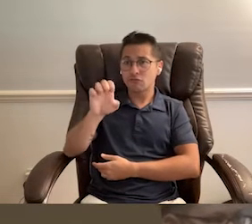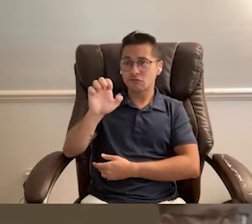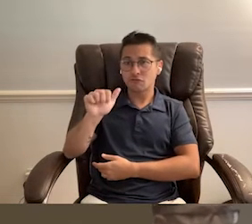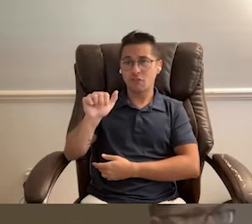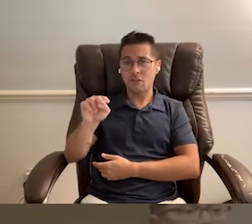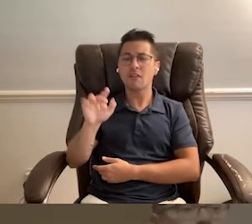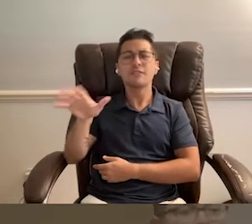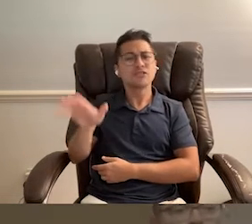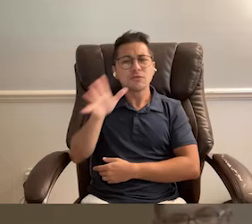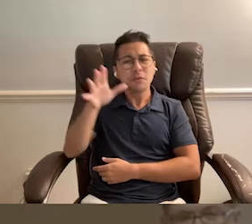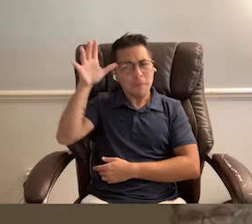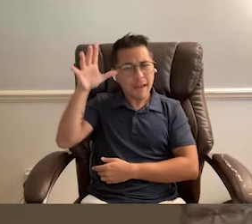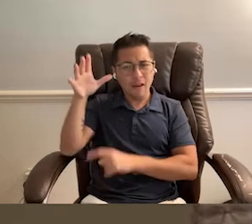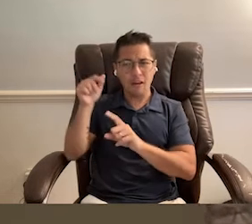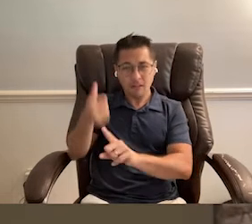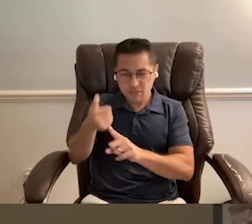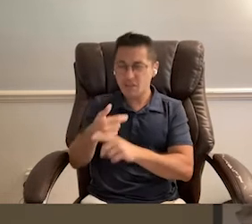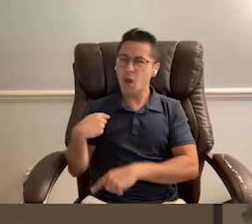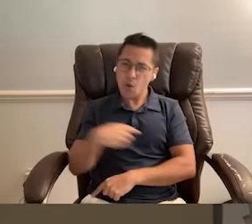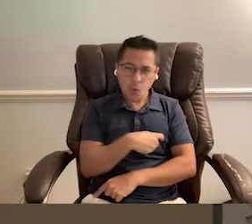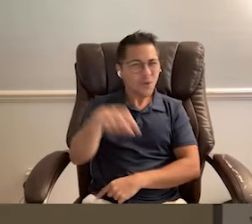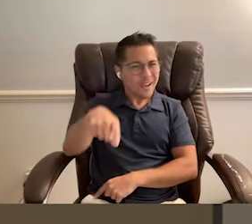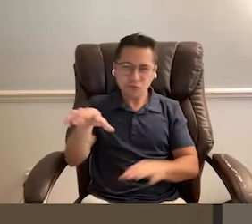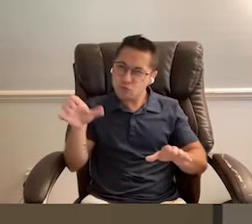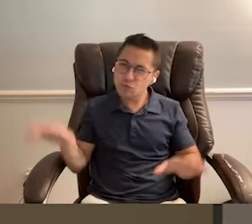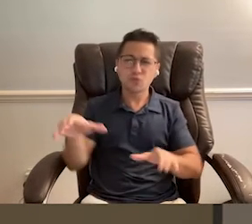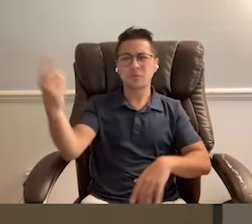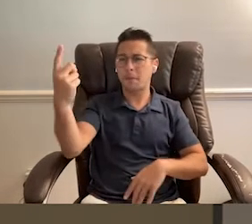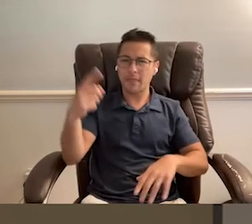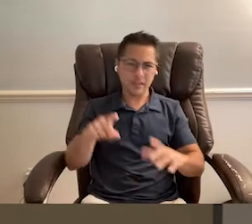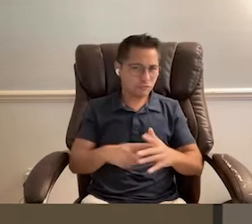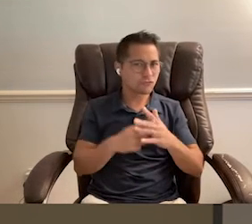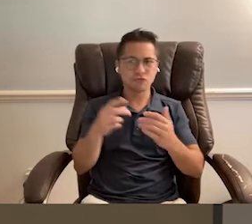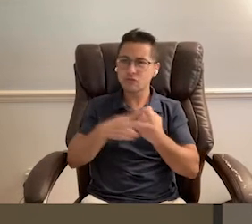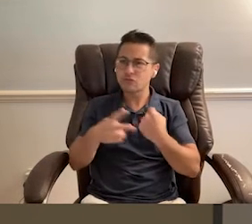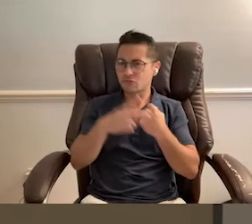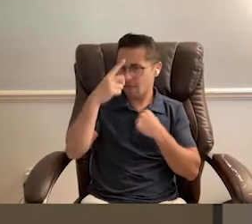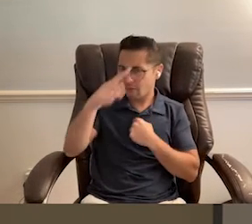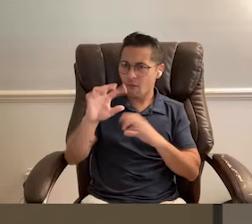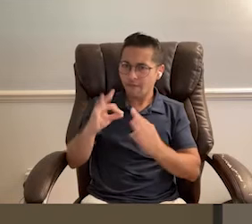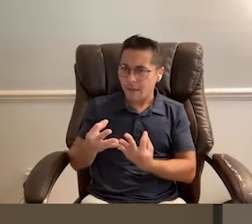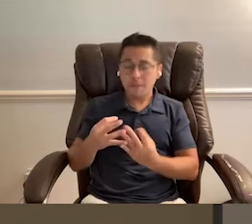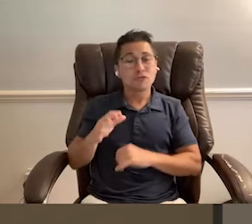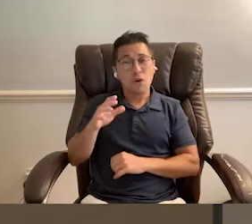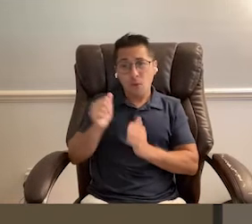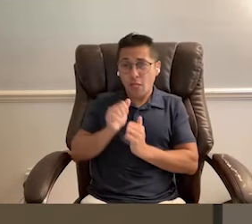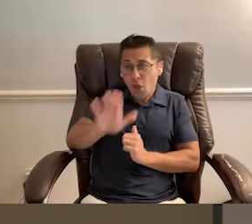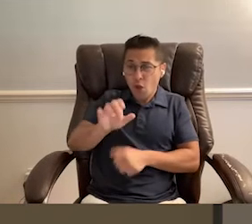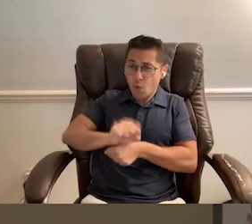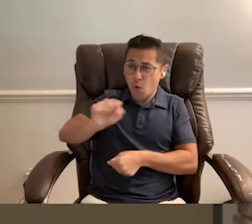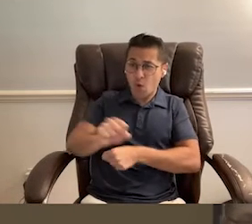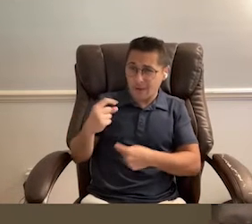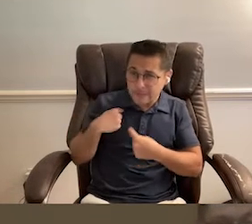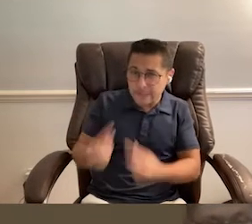table saying, we need to do something to start saving for our families. And so it's through her hard work. When Sean was 3,